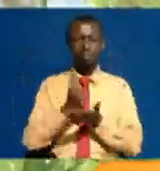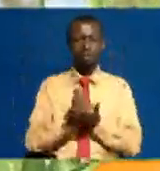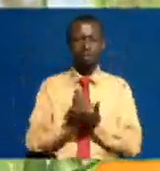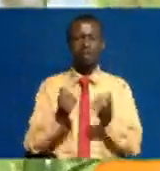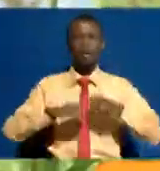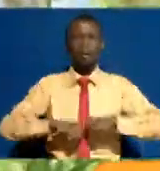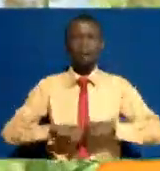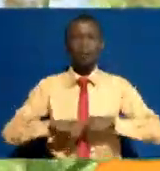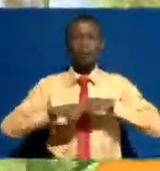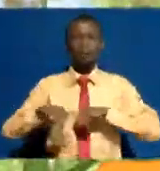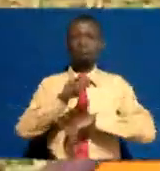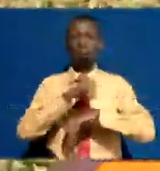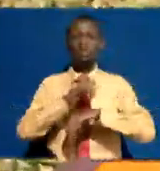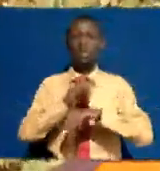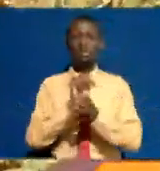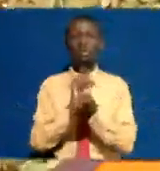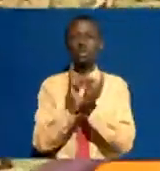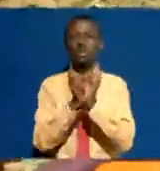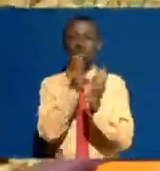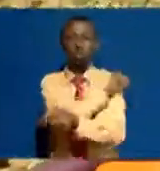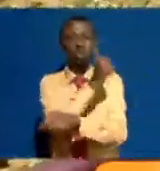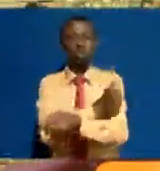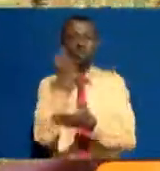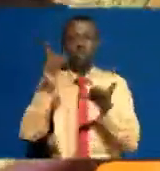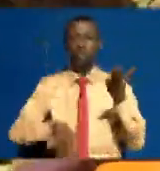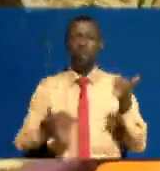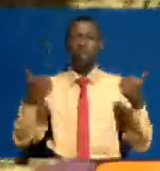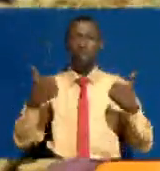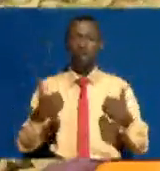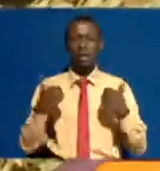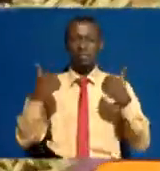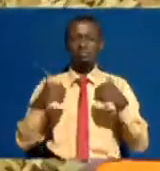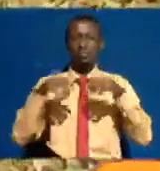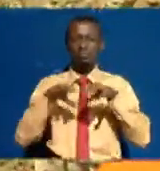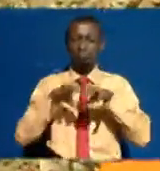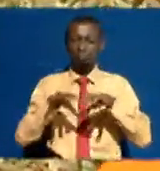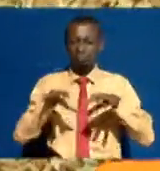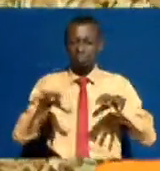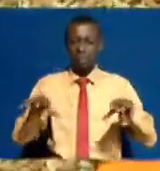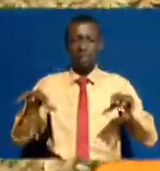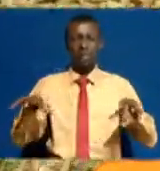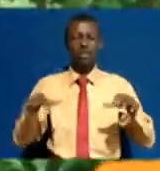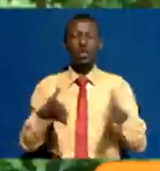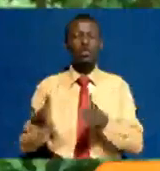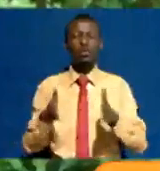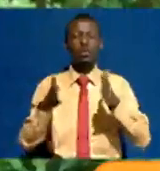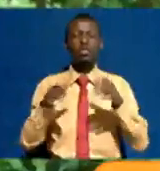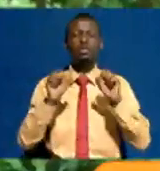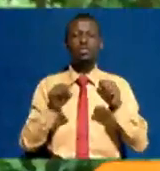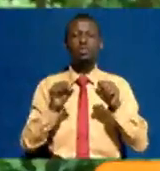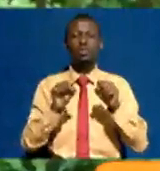Authority, the farmers called for the setting up of a value addition chain to market their produce to wider markets. We may request the